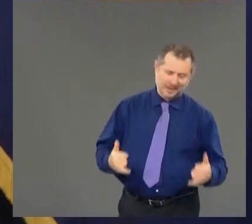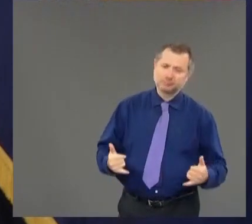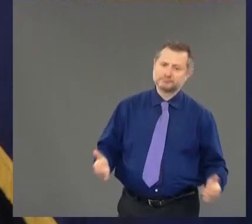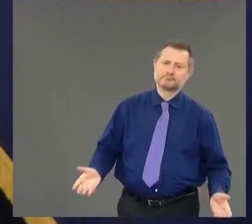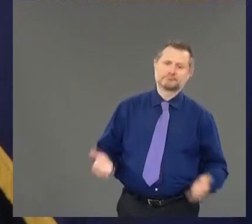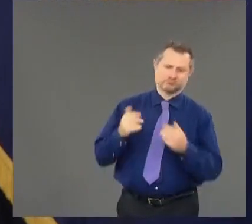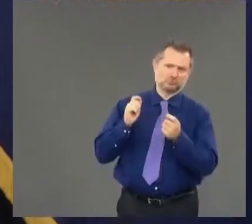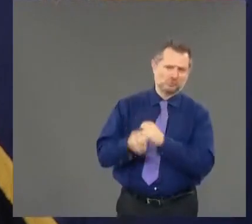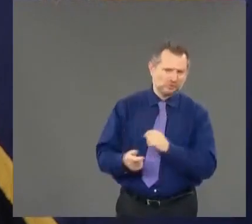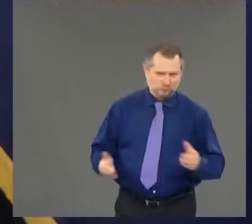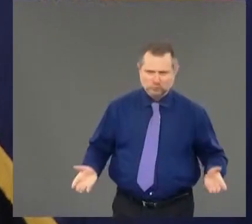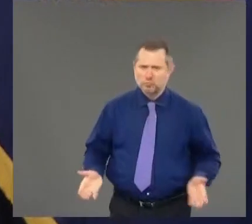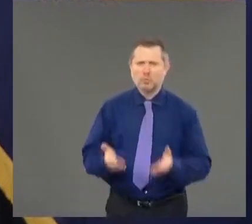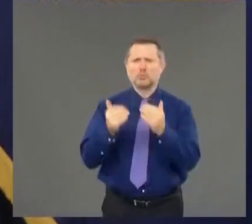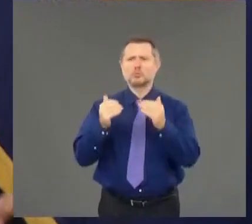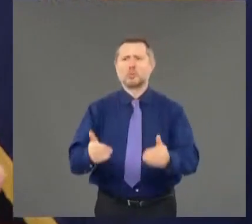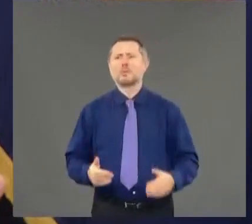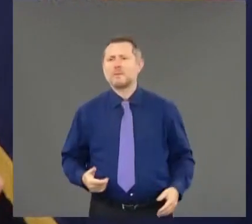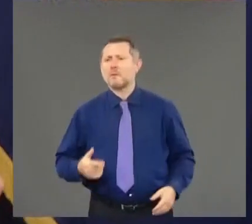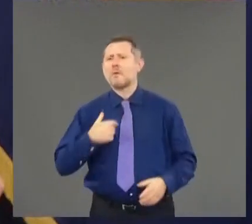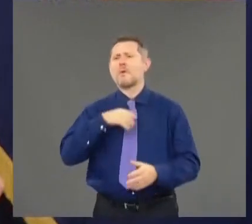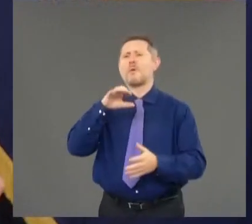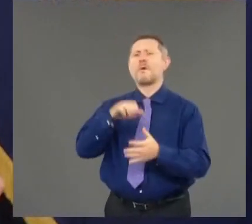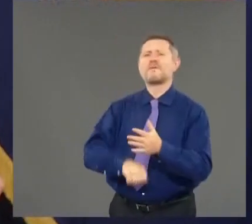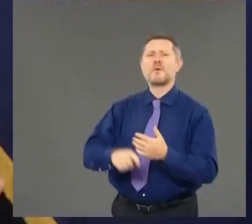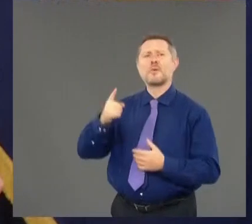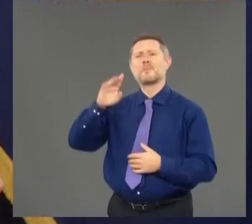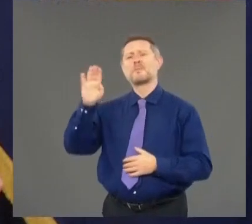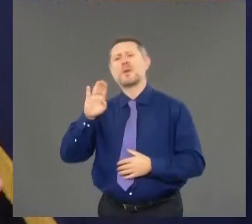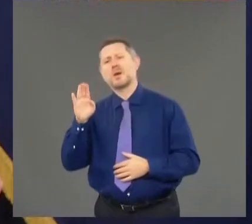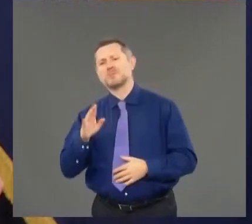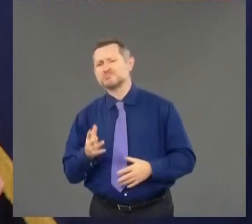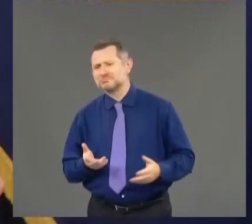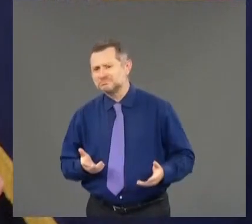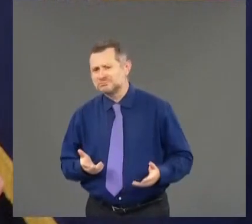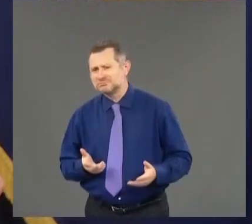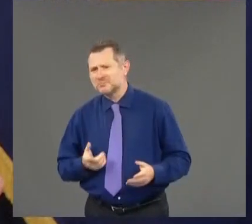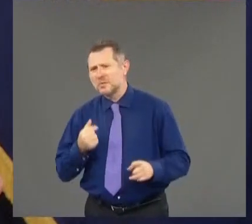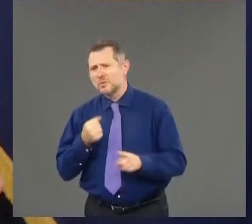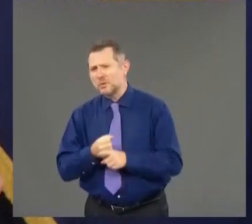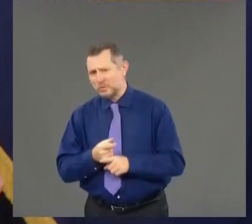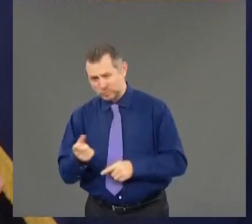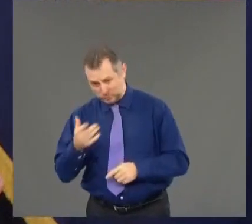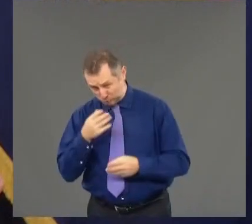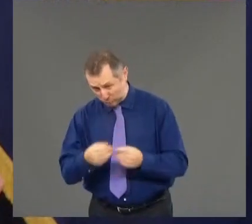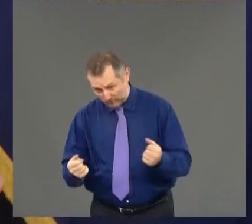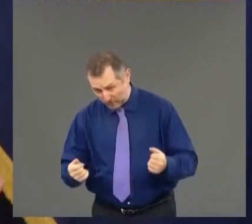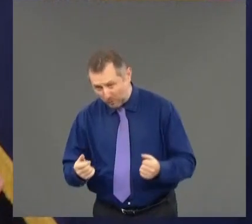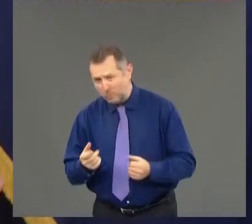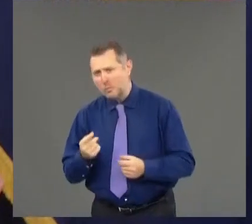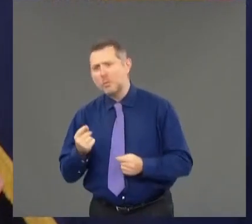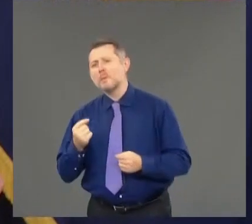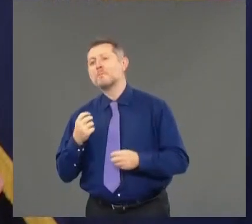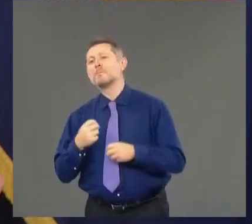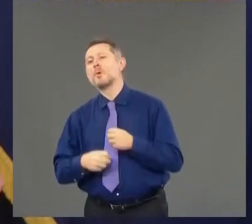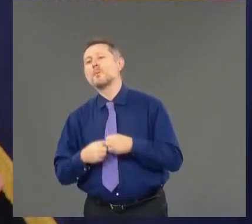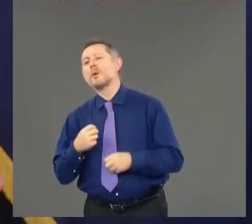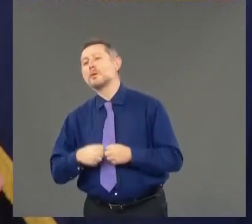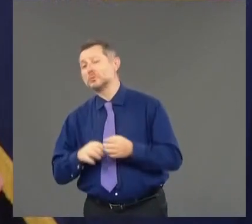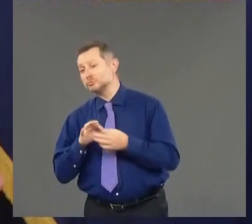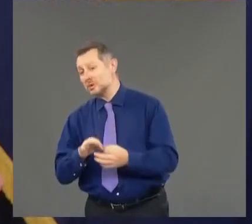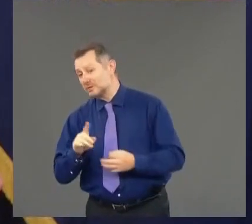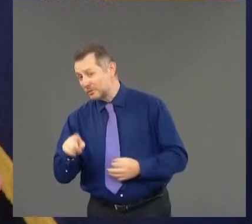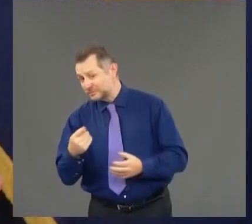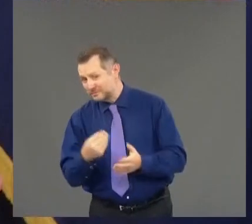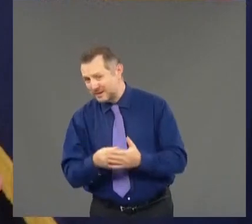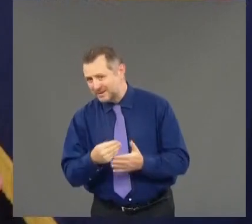Change it. Well, we took money from them. But what does that do? The problem is bigger than that. The problem is